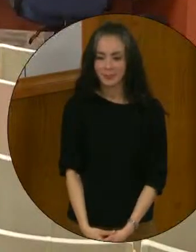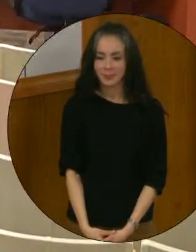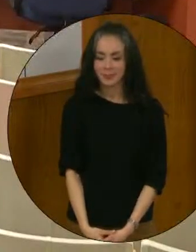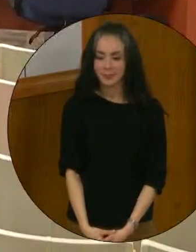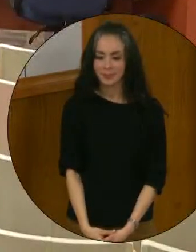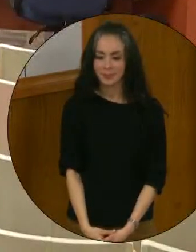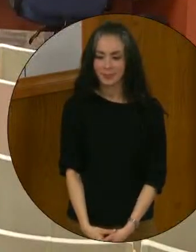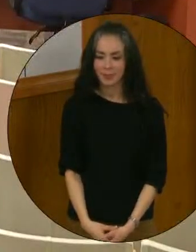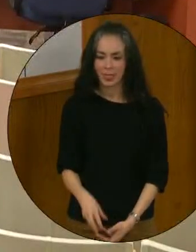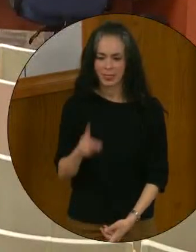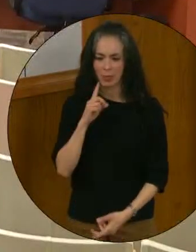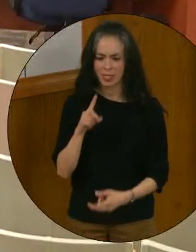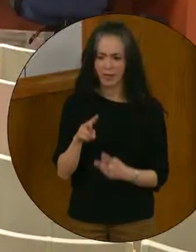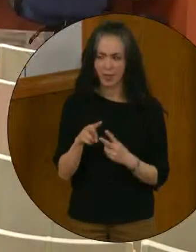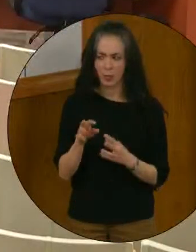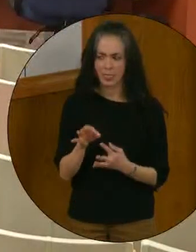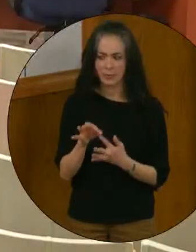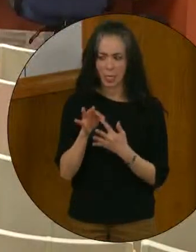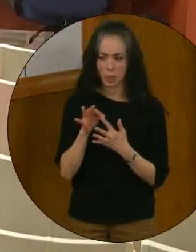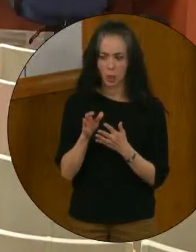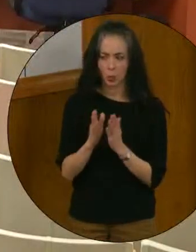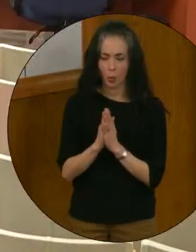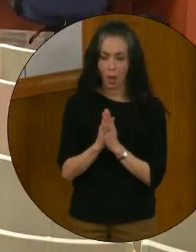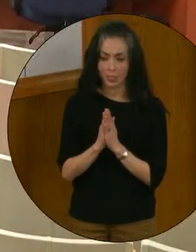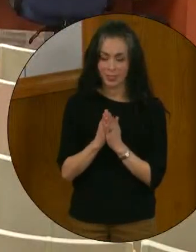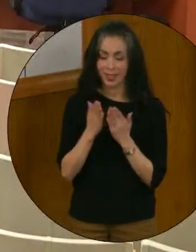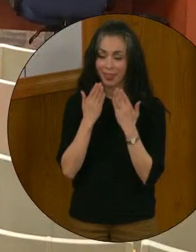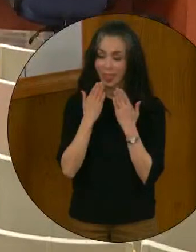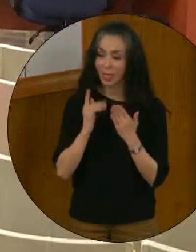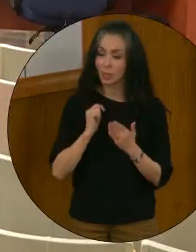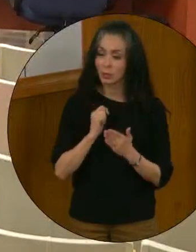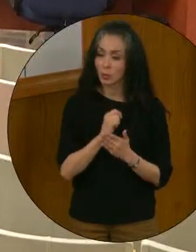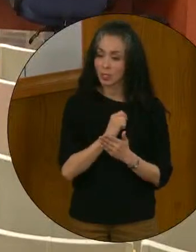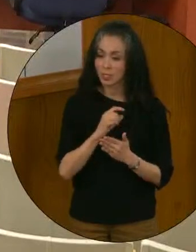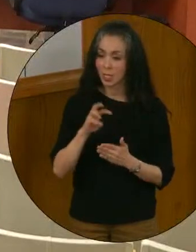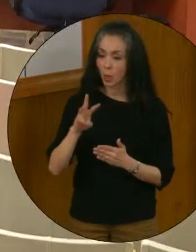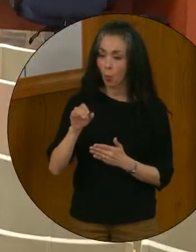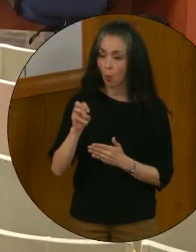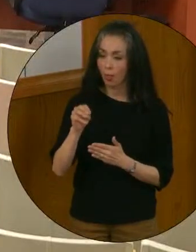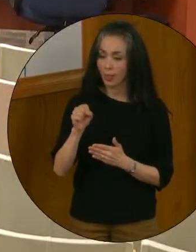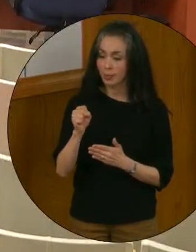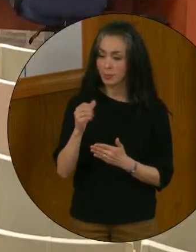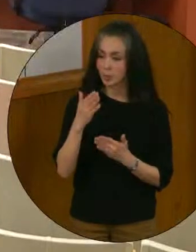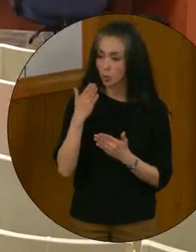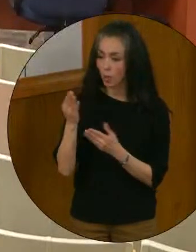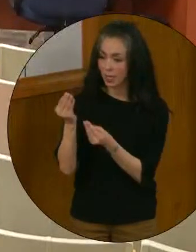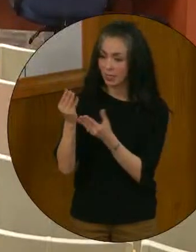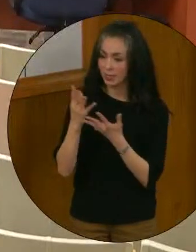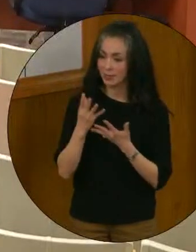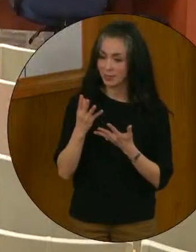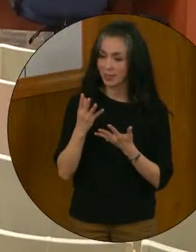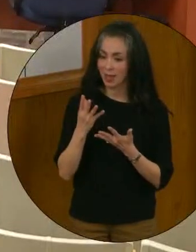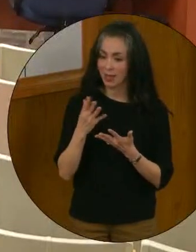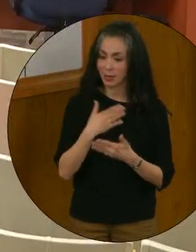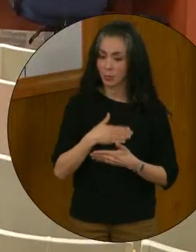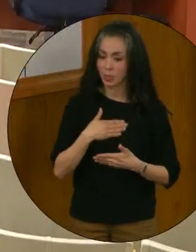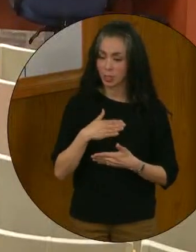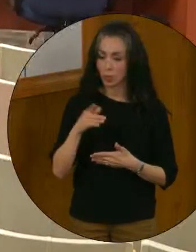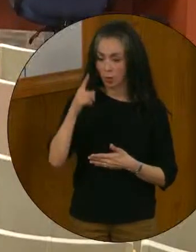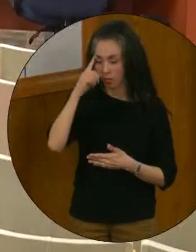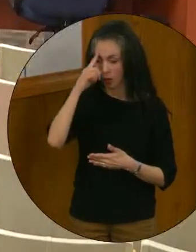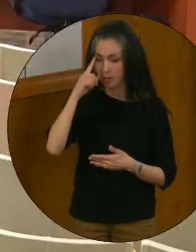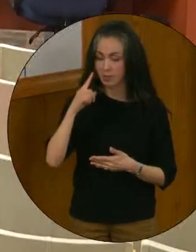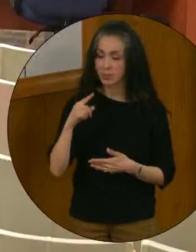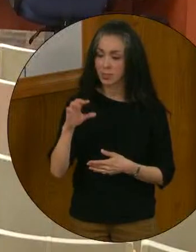Sounds like a very special request. Thank you, Trustee Williams. Great insight. Appreciate your thoughts.